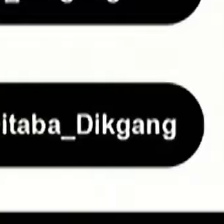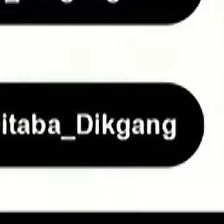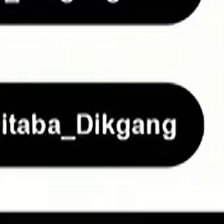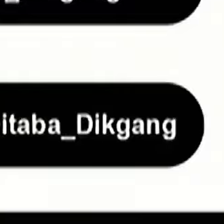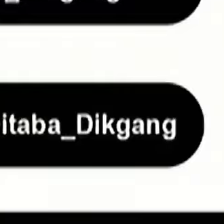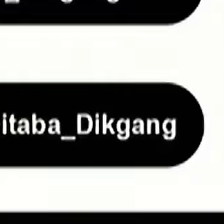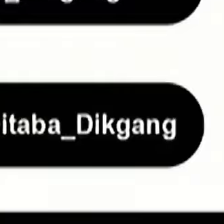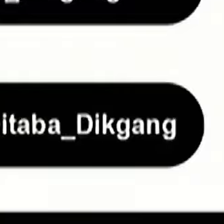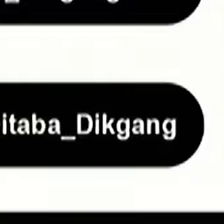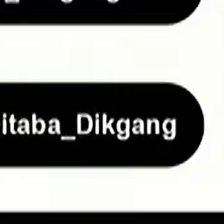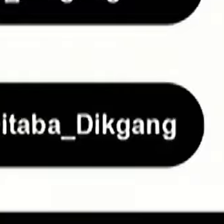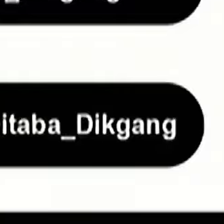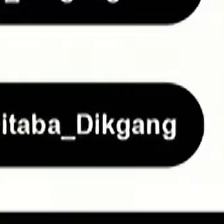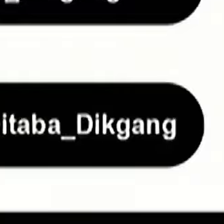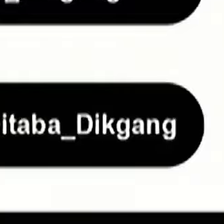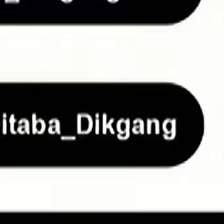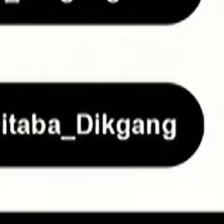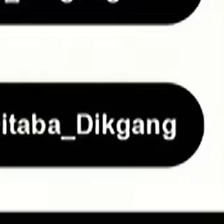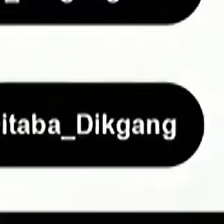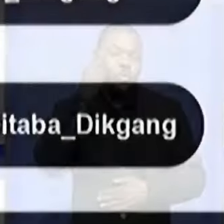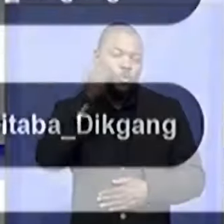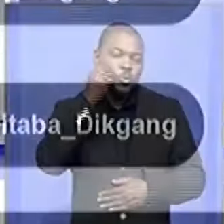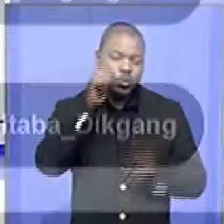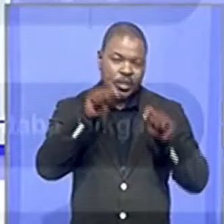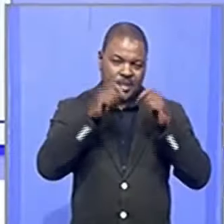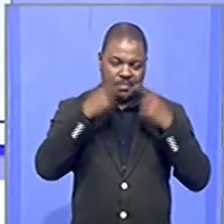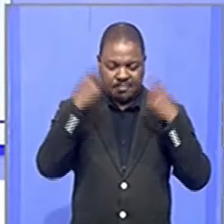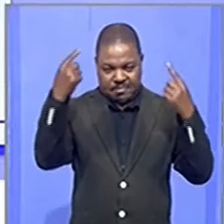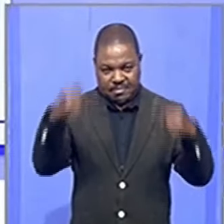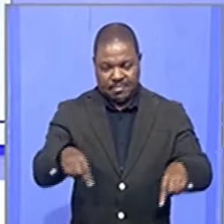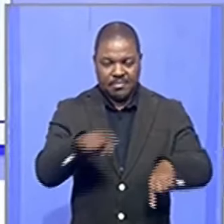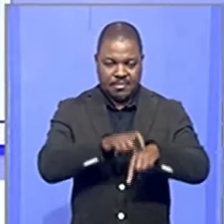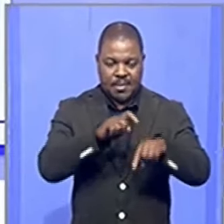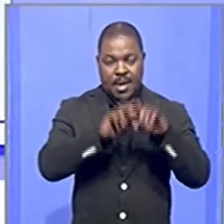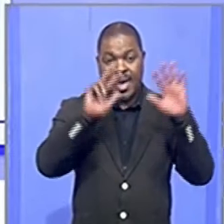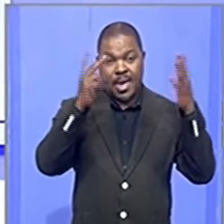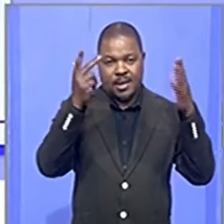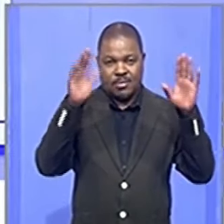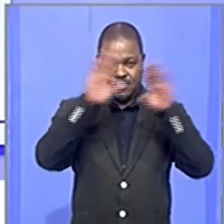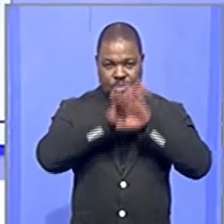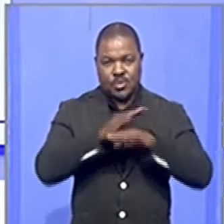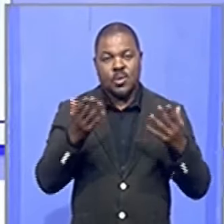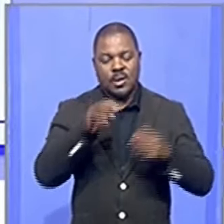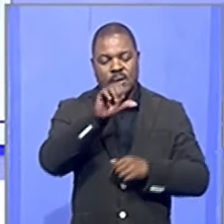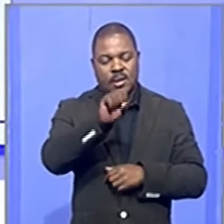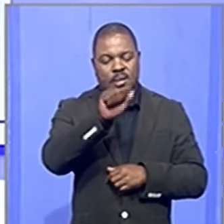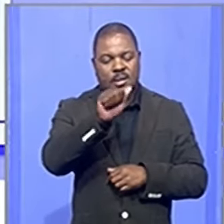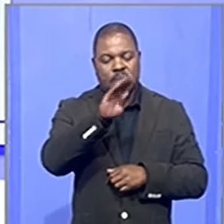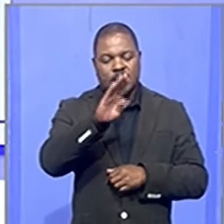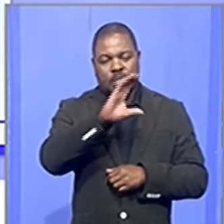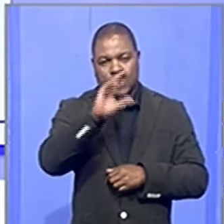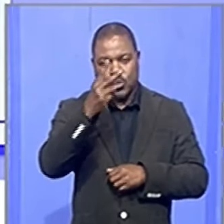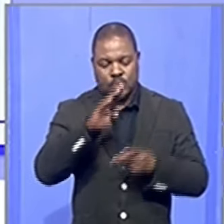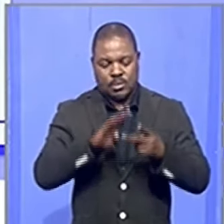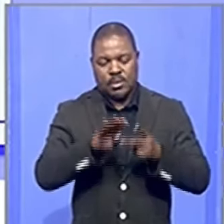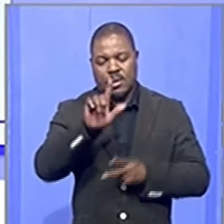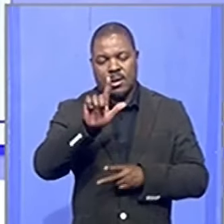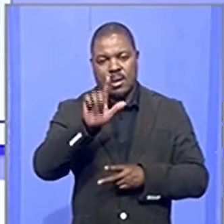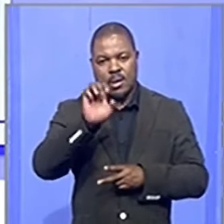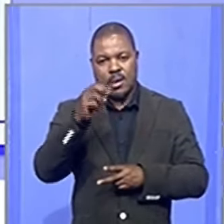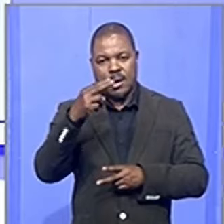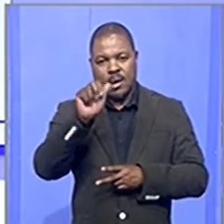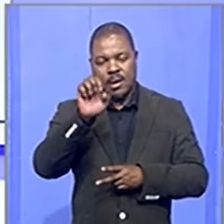kgetha tema ba sehlopa sa ditaba tša Sesotho ba tla lesolela tšona ka iri ya boseswai mo go SABC 2 le go SABC Lehae go sasa.